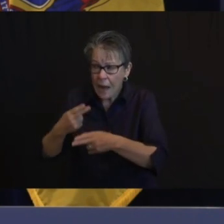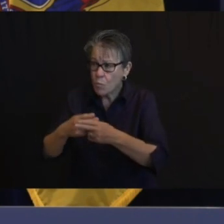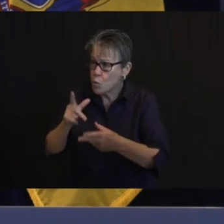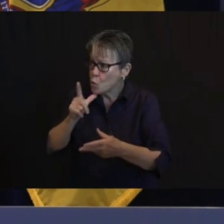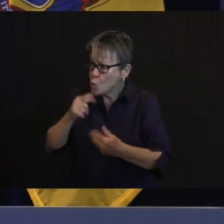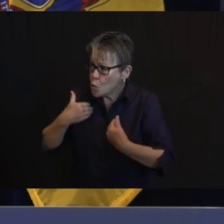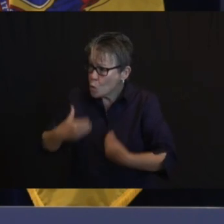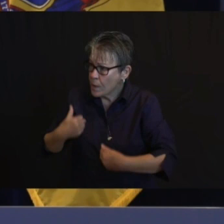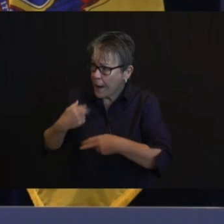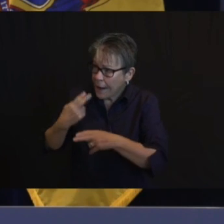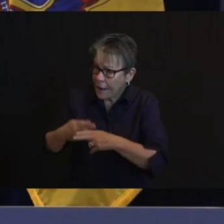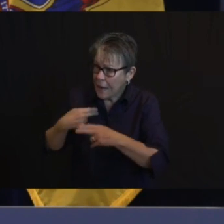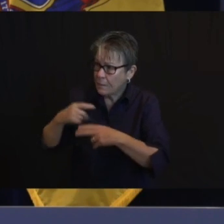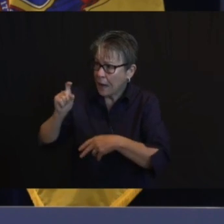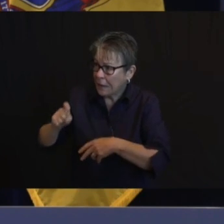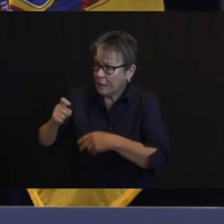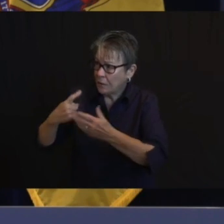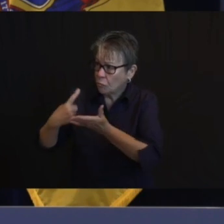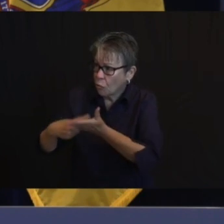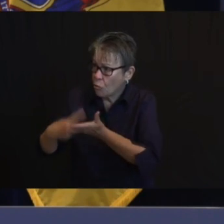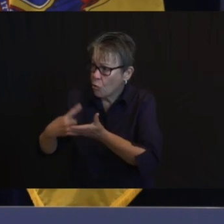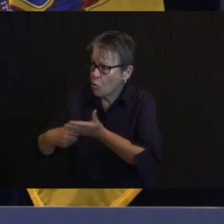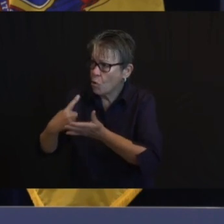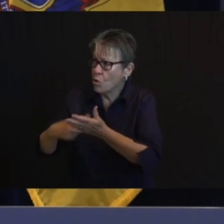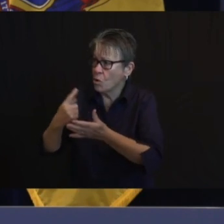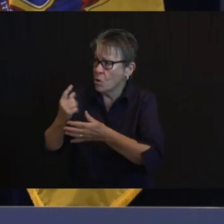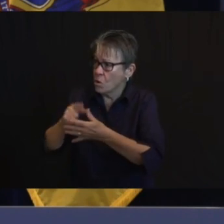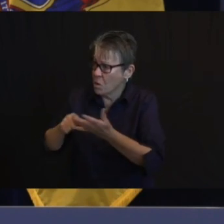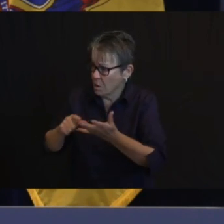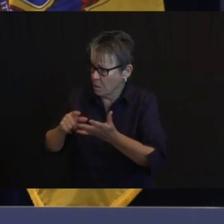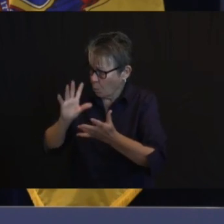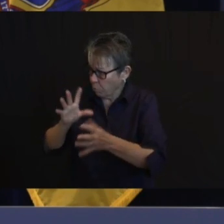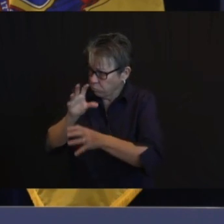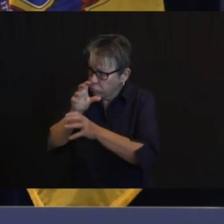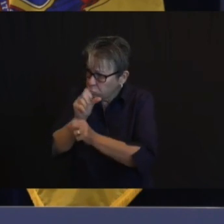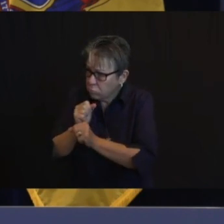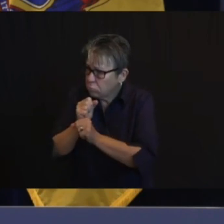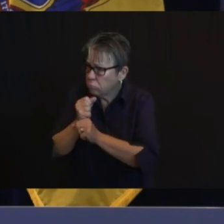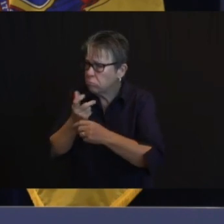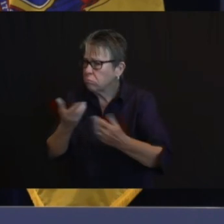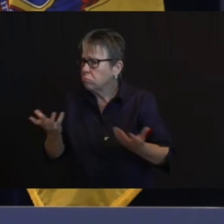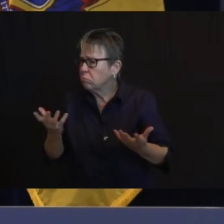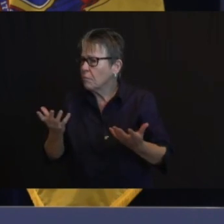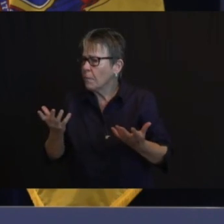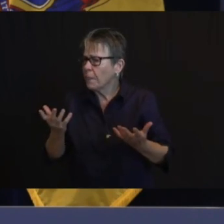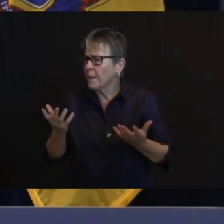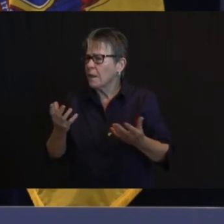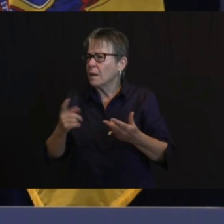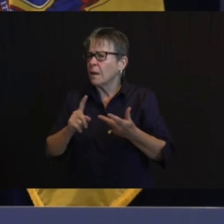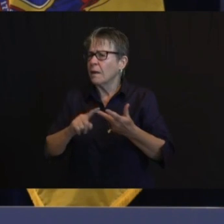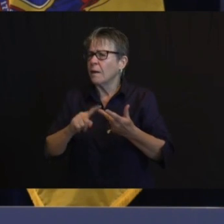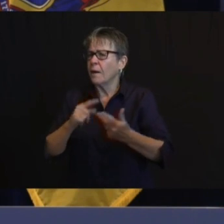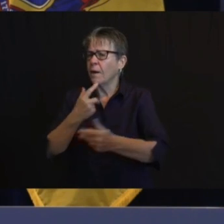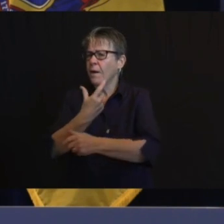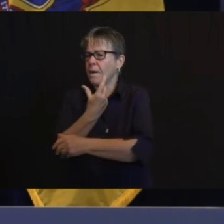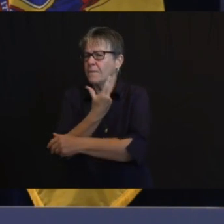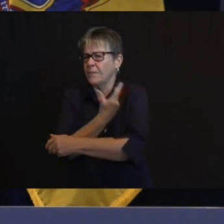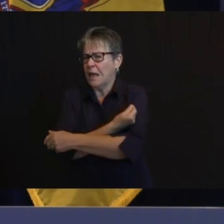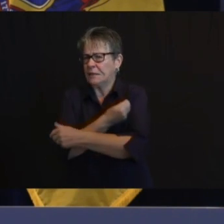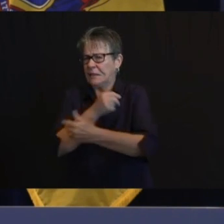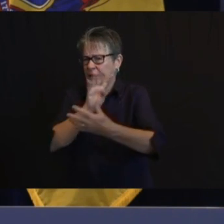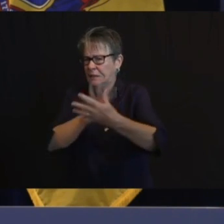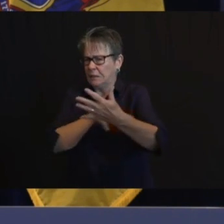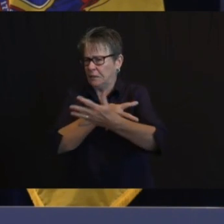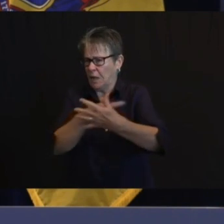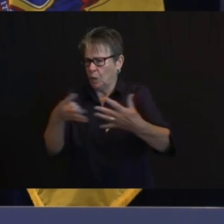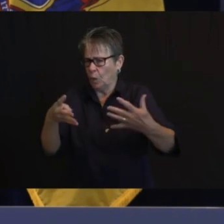you do this anonymously? And final question, the vaccine schedule that you've laid out, how significant the fact that we think